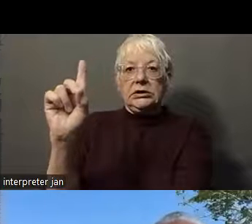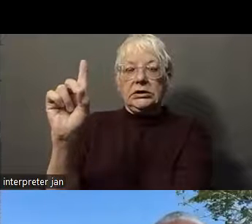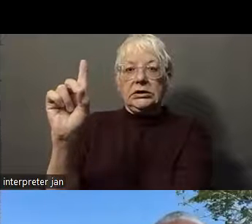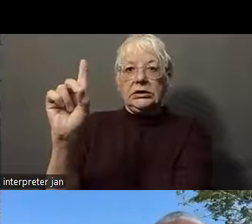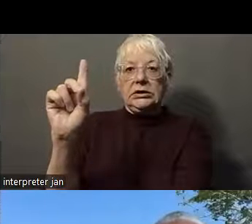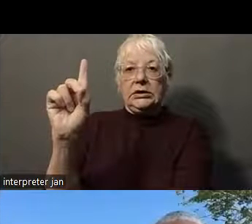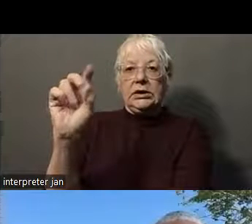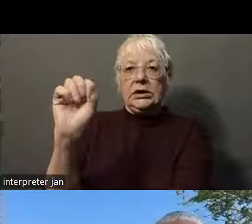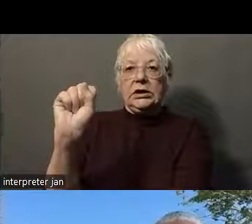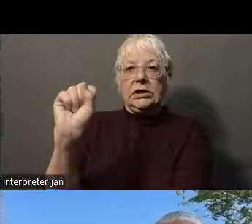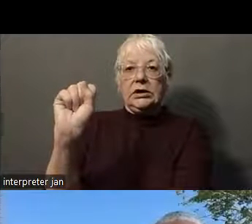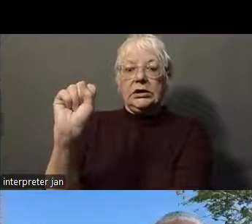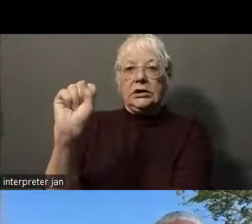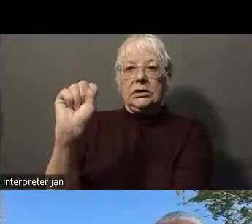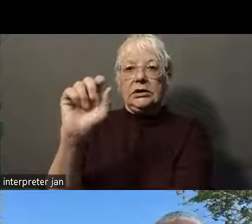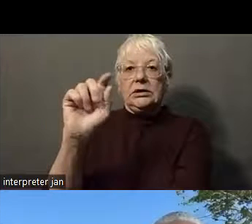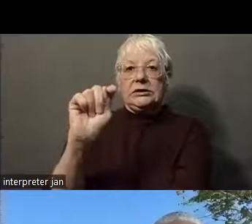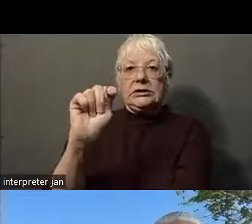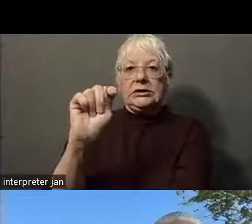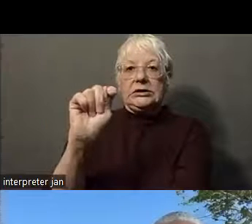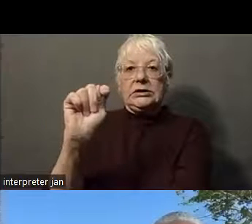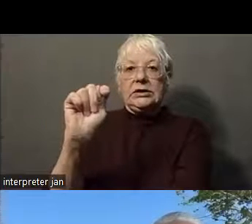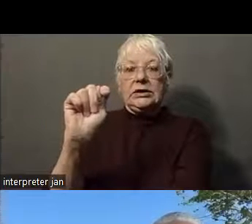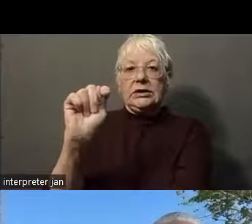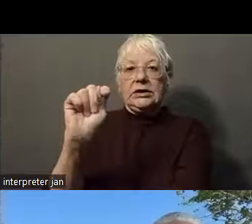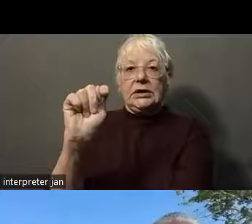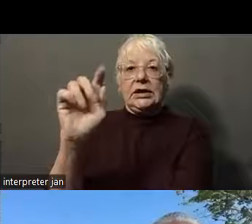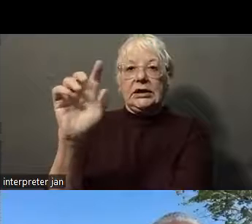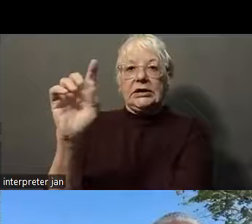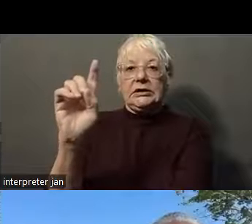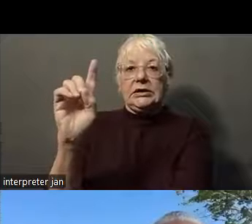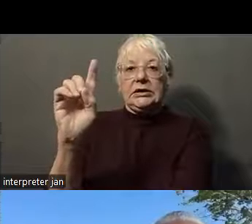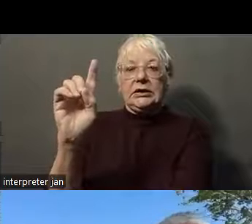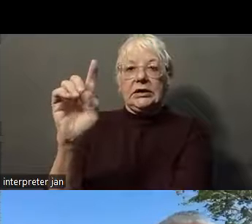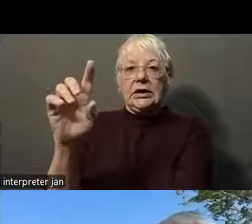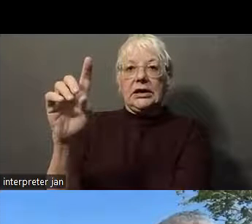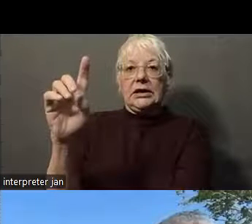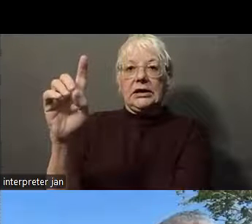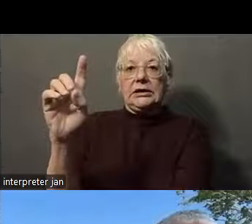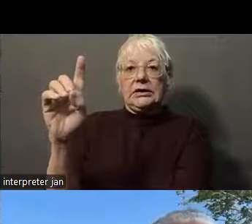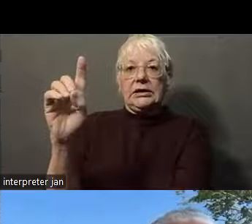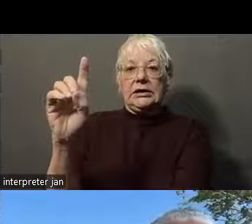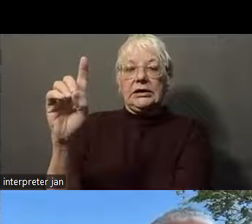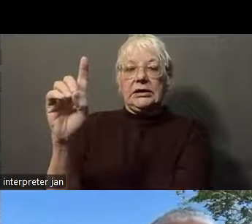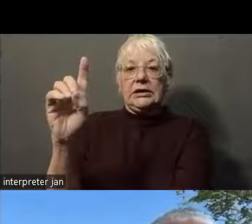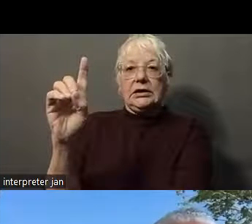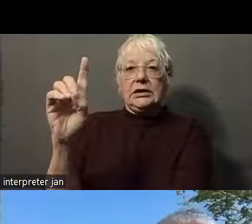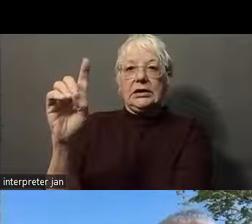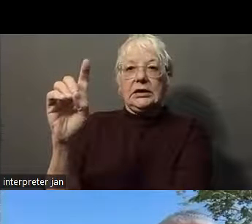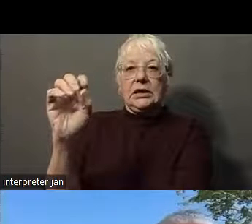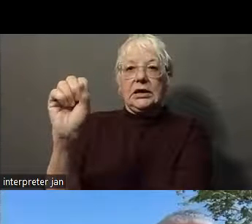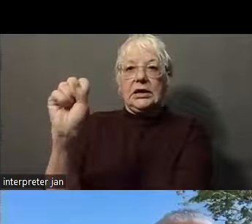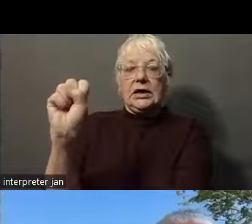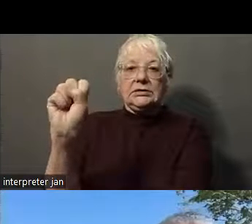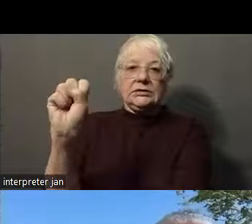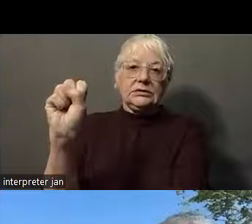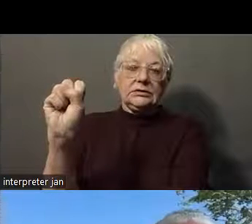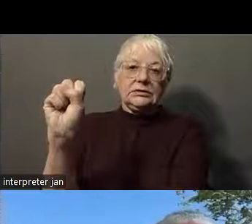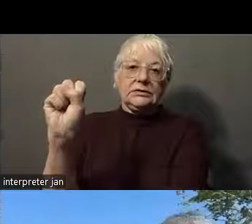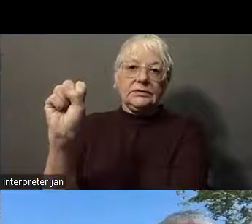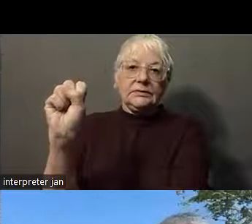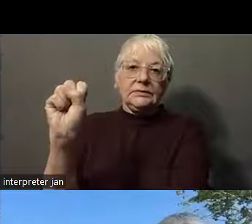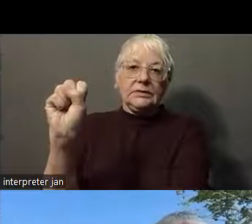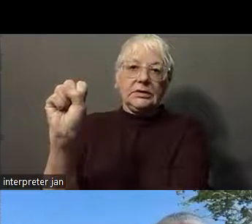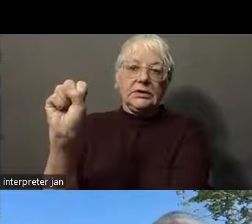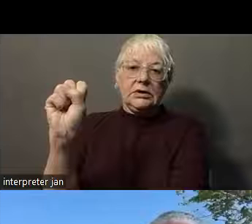tddsupportive.org. That's T, D as in dog, D as in dog, S as in Sam,